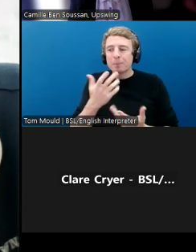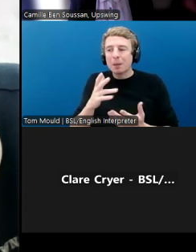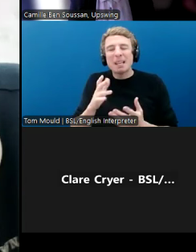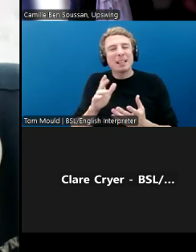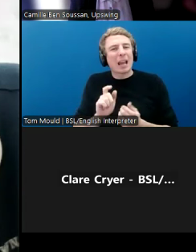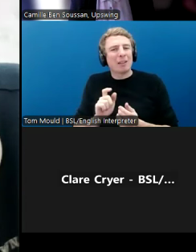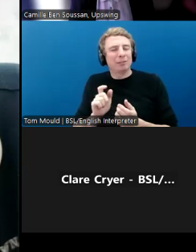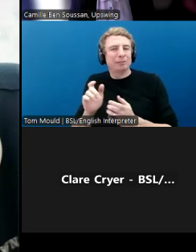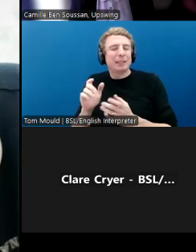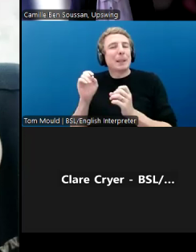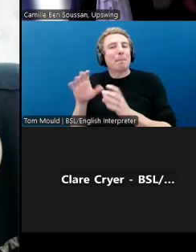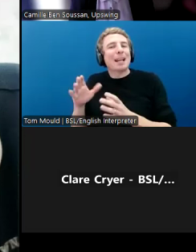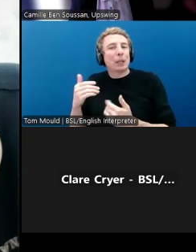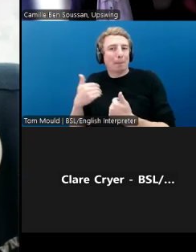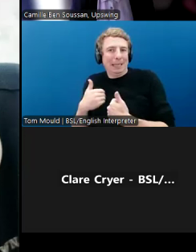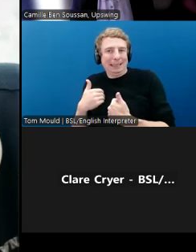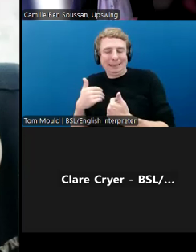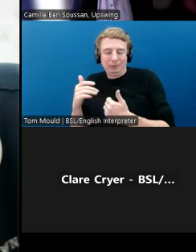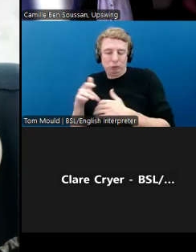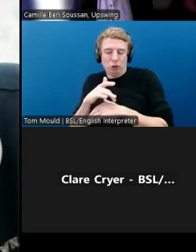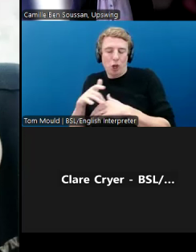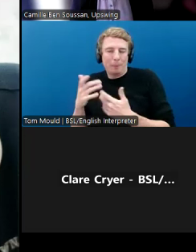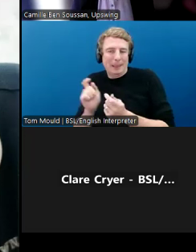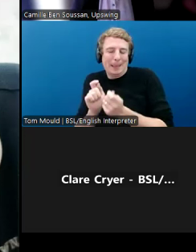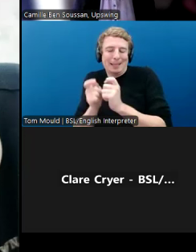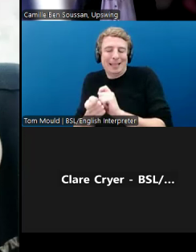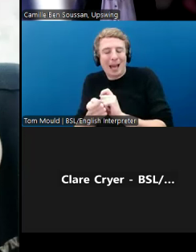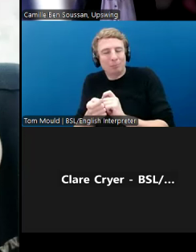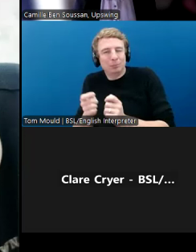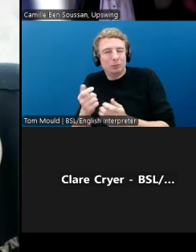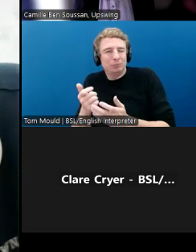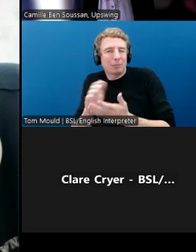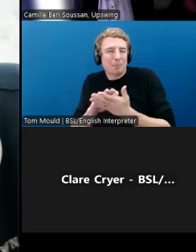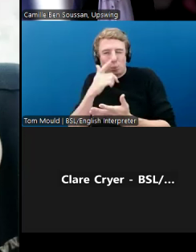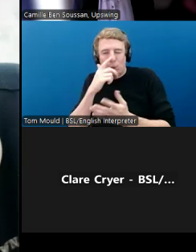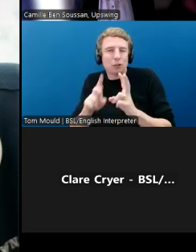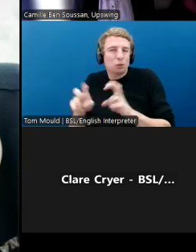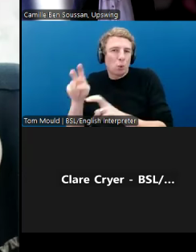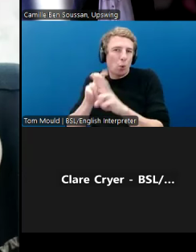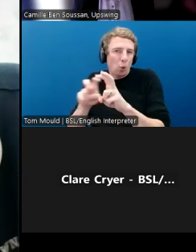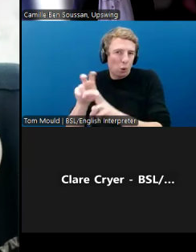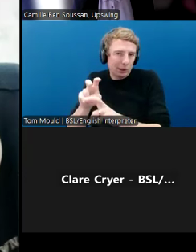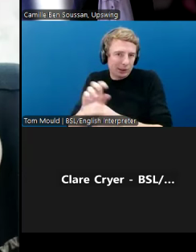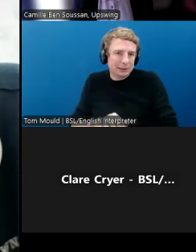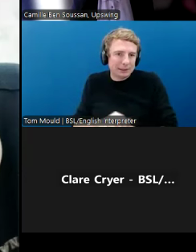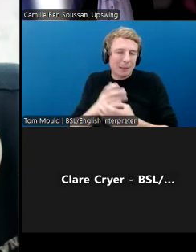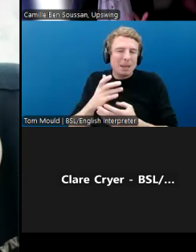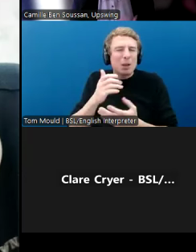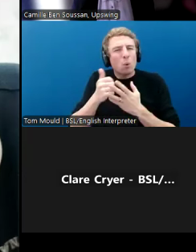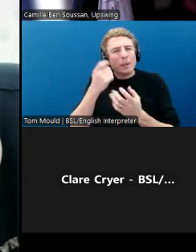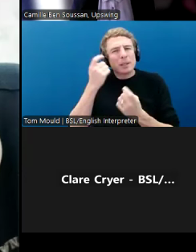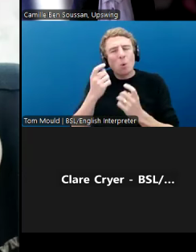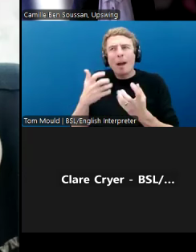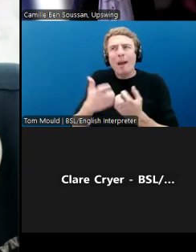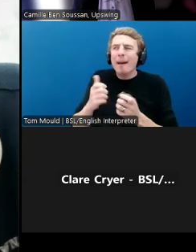of gave us a lot of indicators about what we could do differently or better if we were to continue this work. Learning